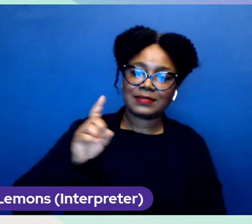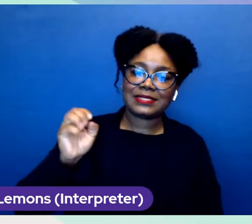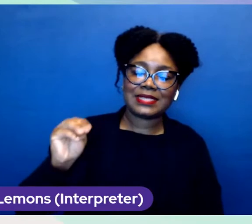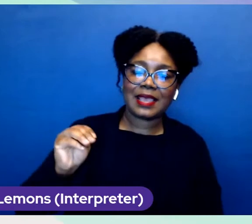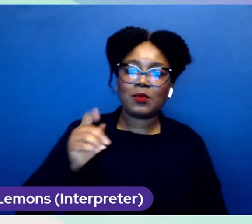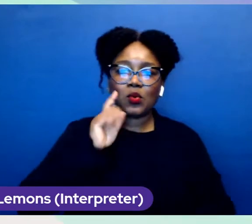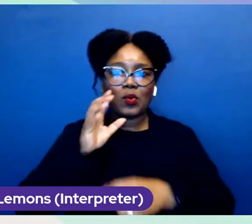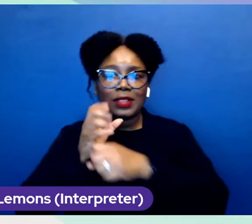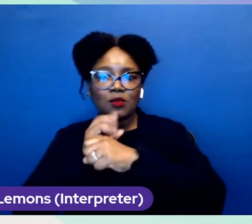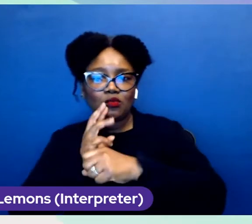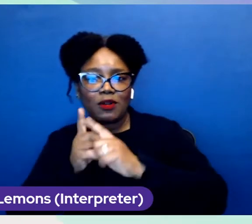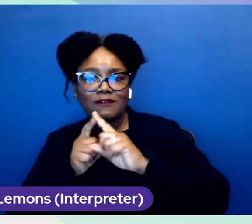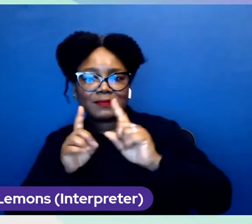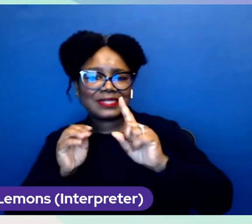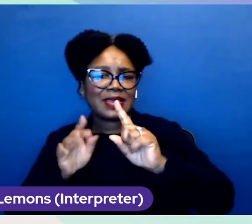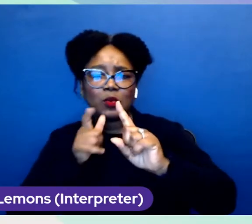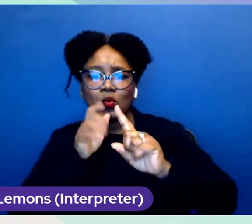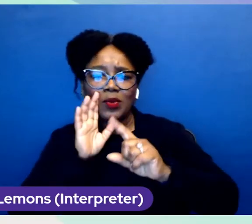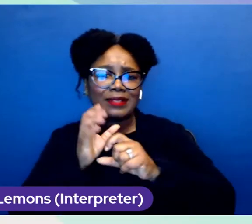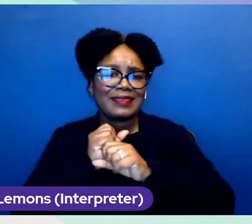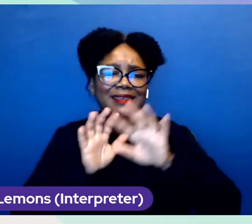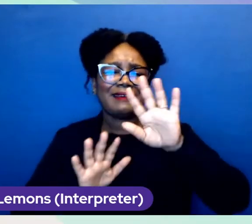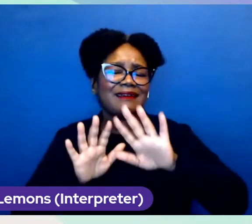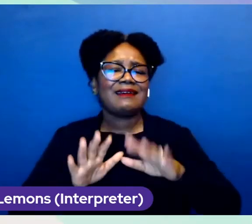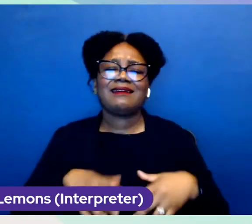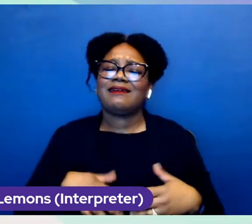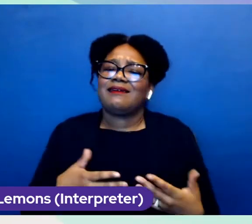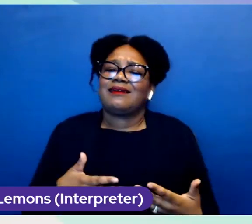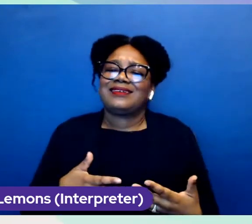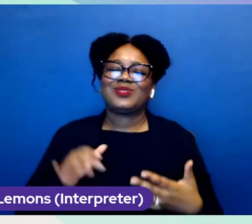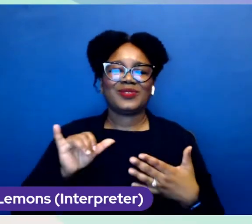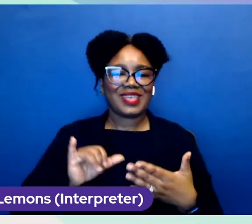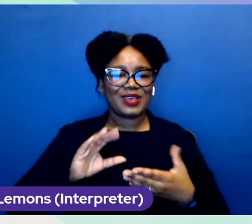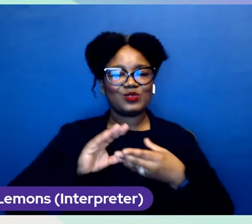so forth. So I think this is a story that, you know, really stems from